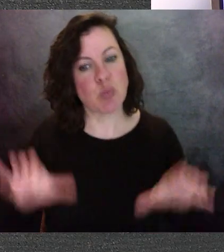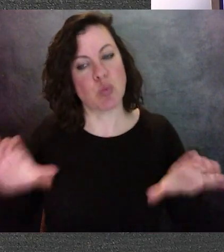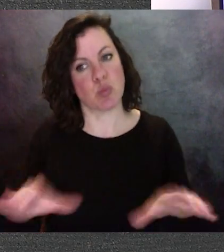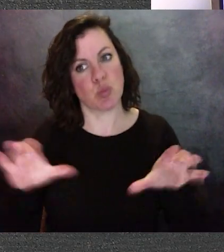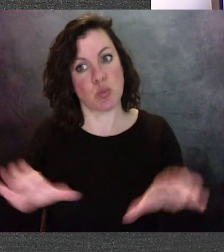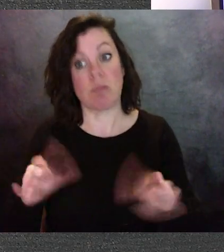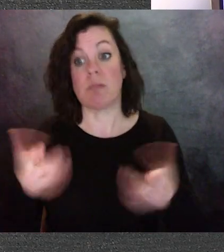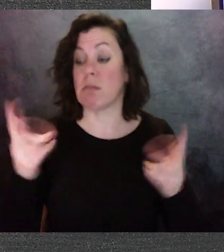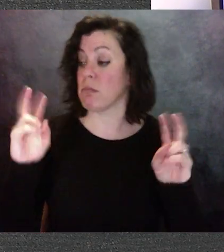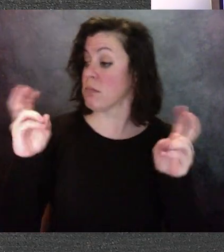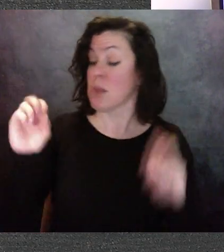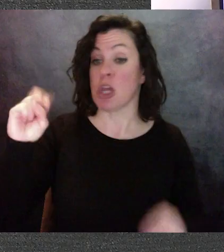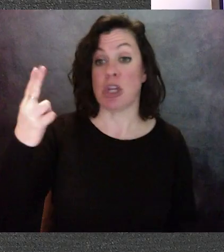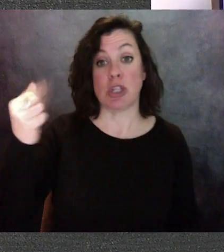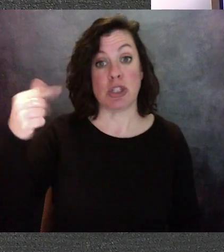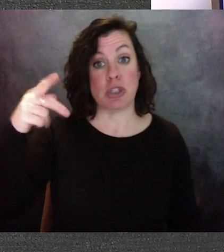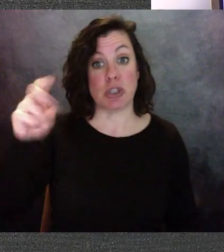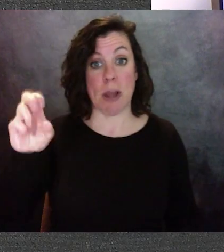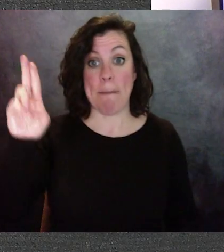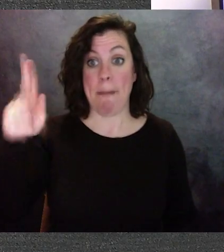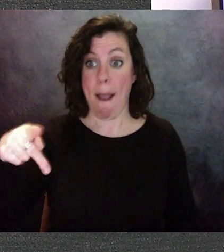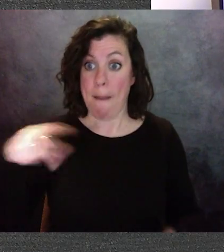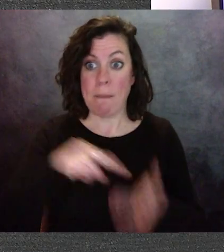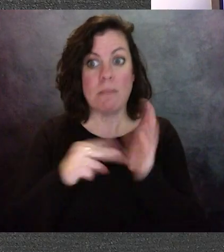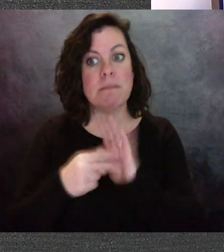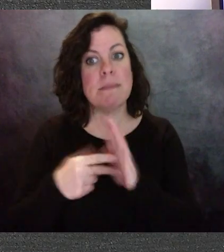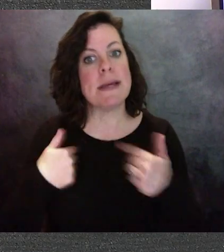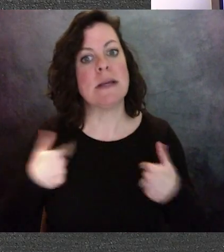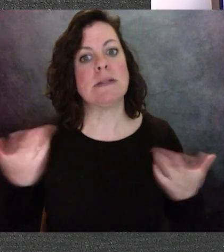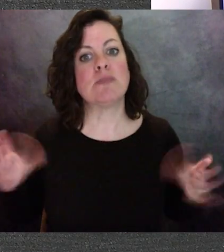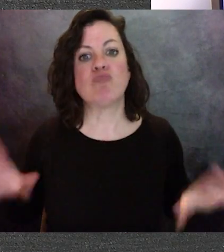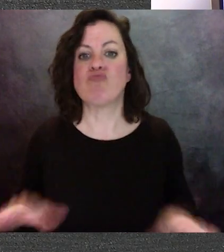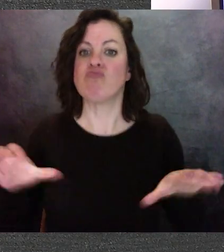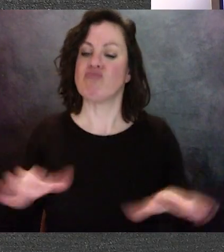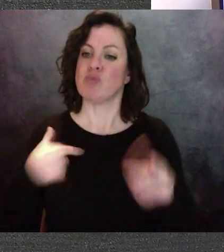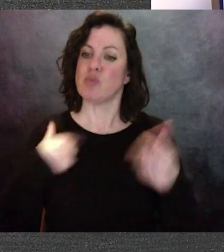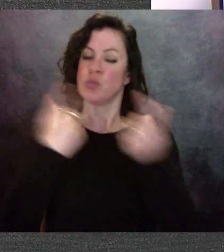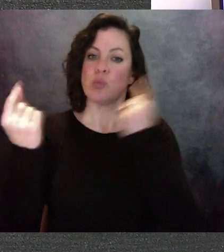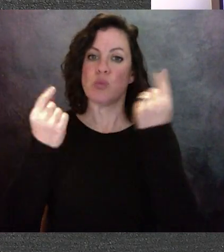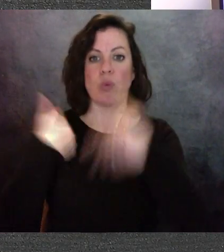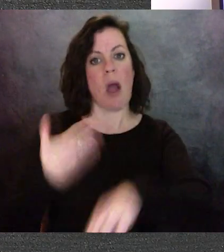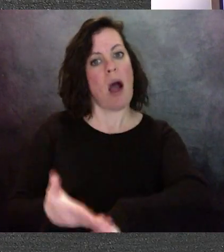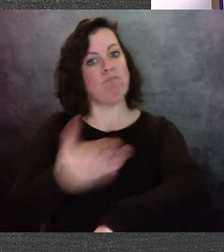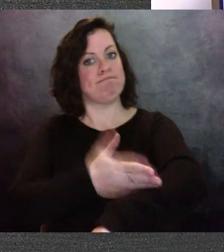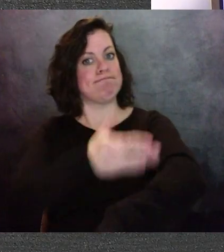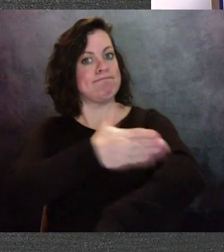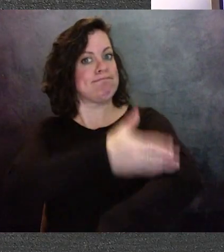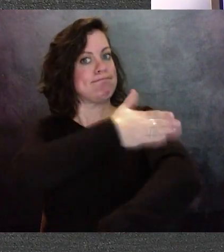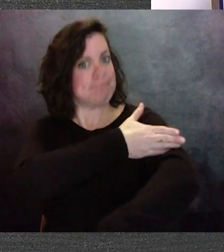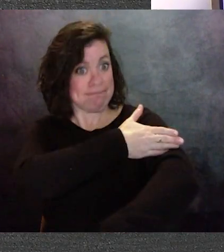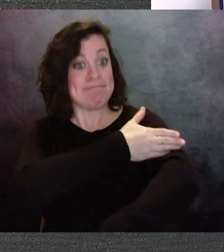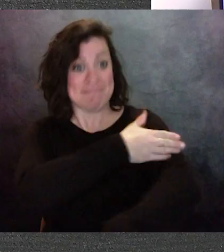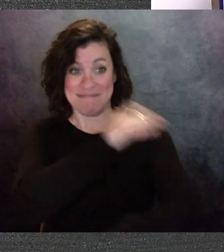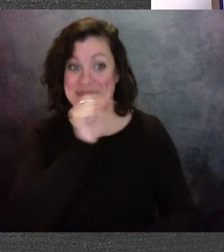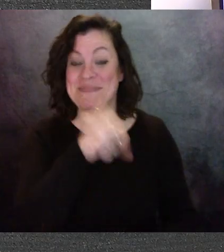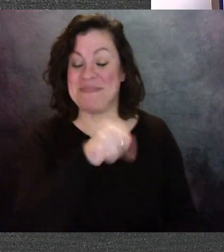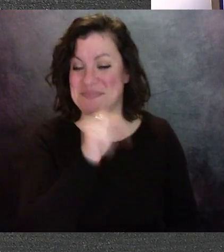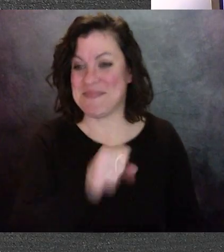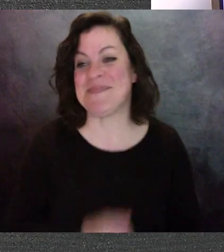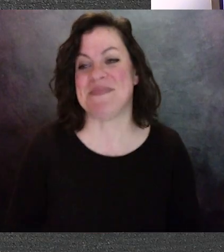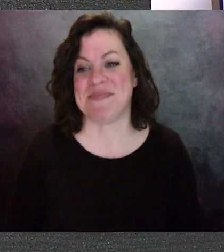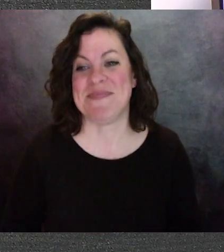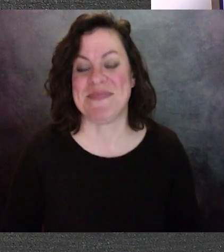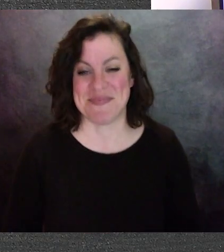can do things to create a healthy you. So here's you, and here's your